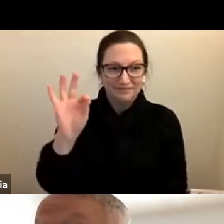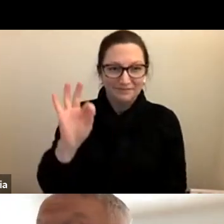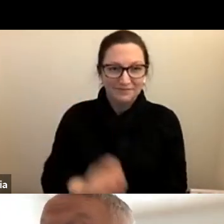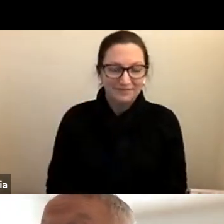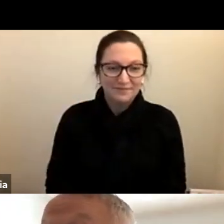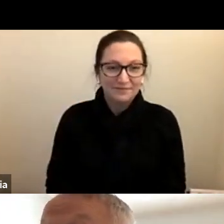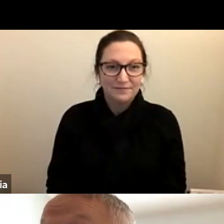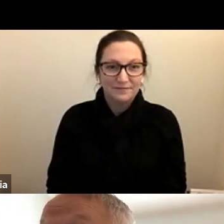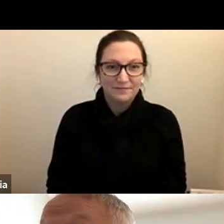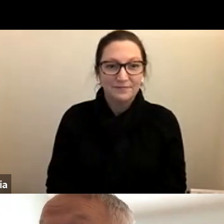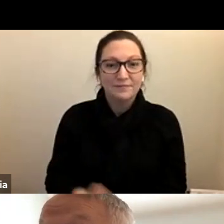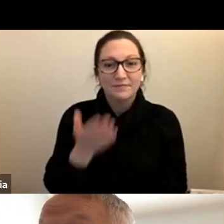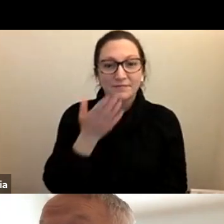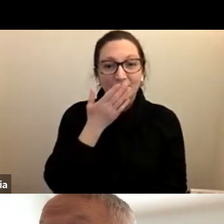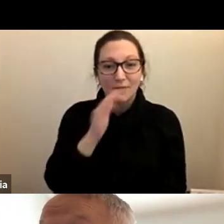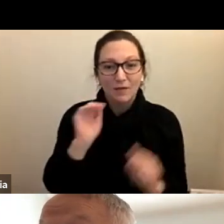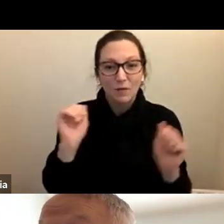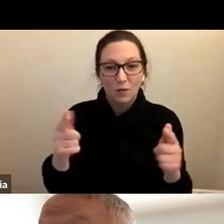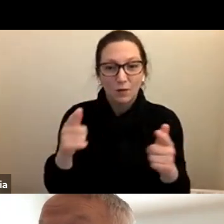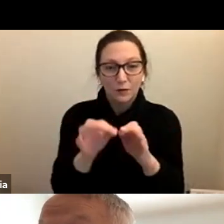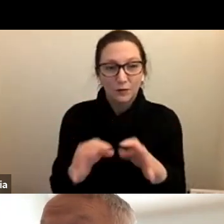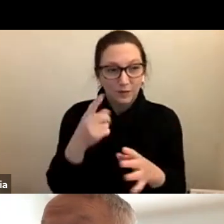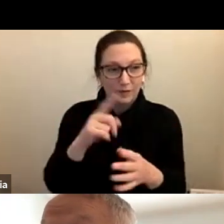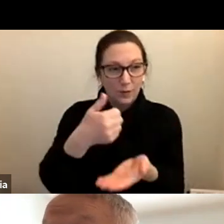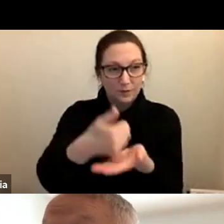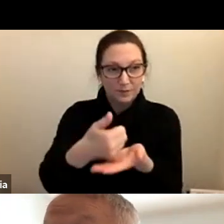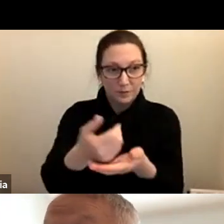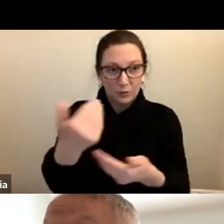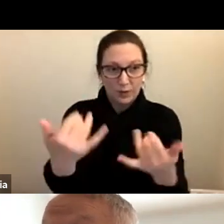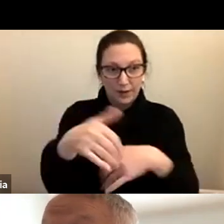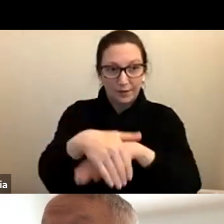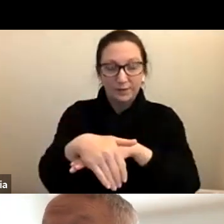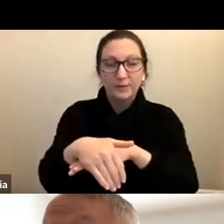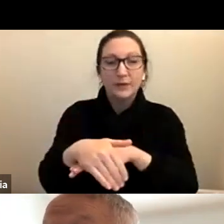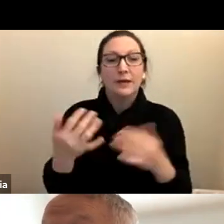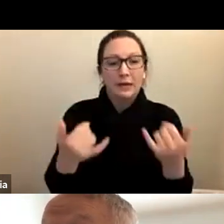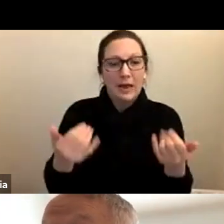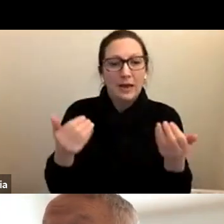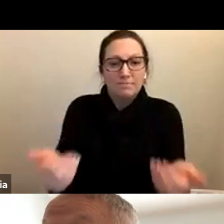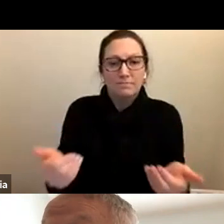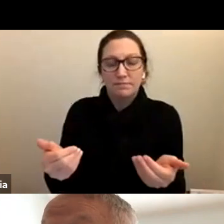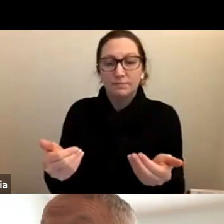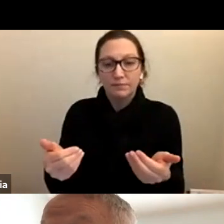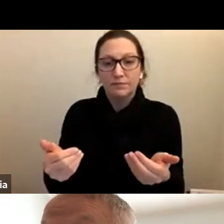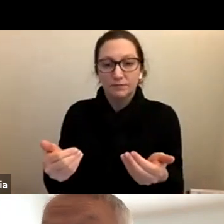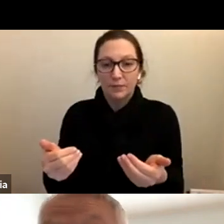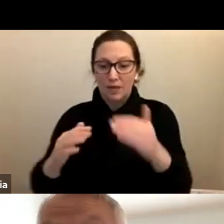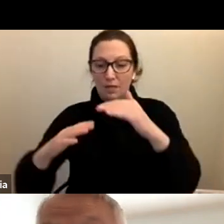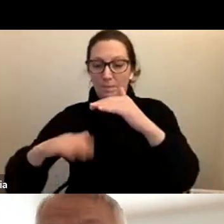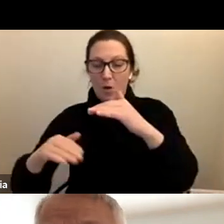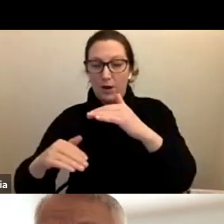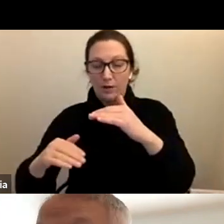Thank you all for assisting us this evening. We will now activate the interpretation icon at the bottom of your